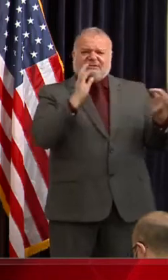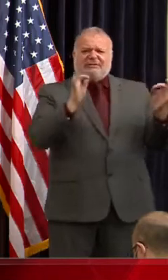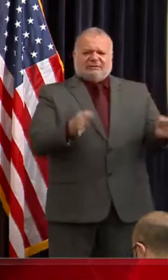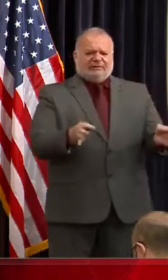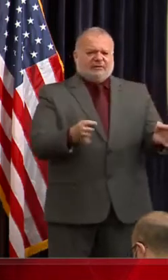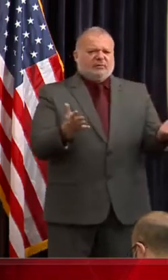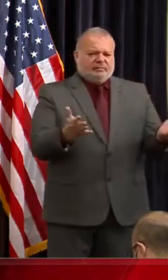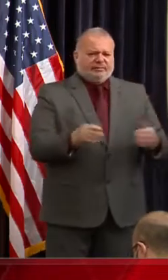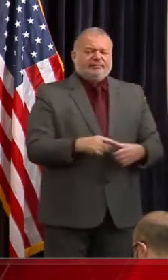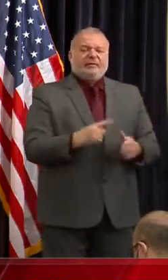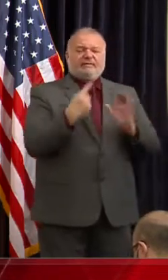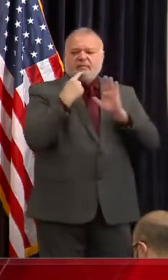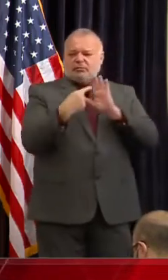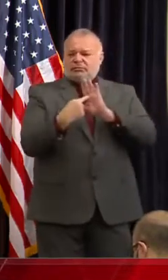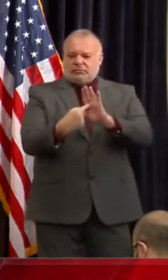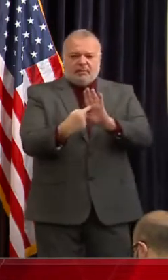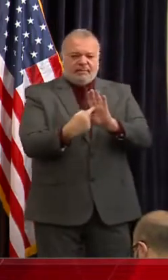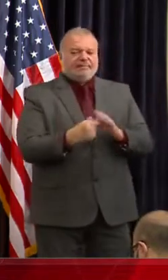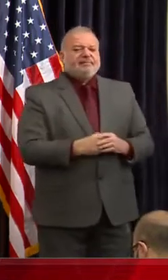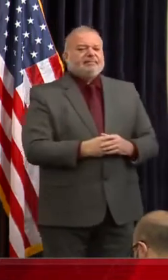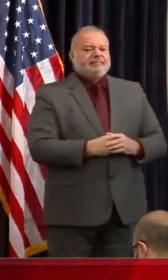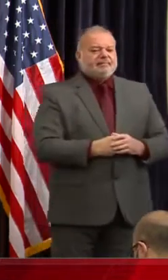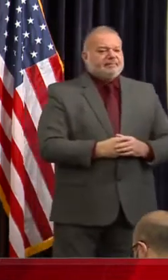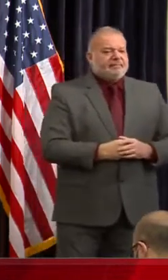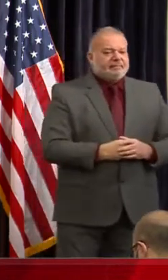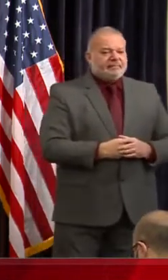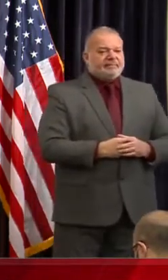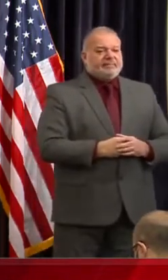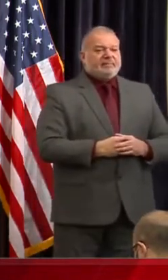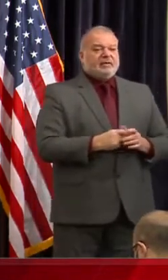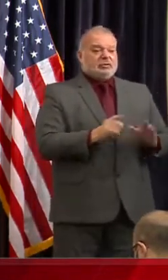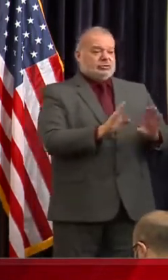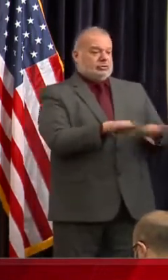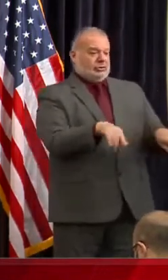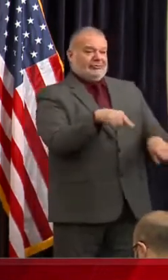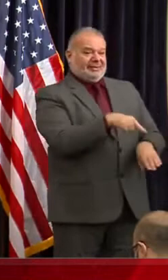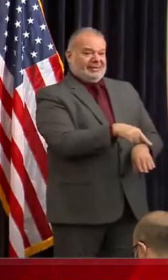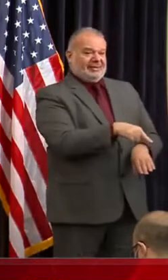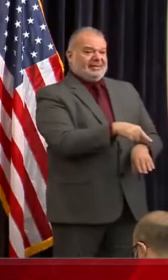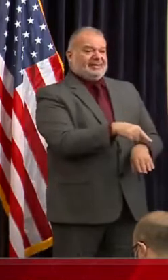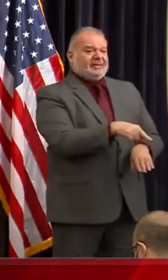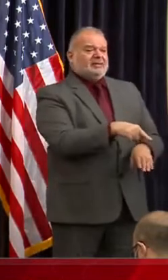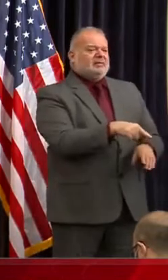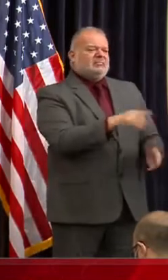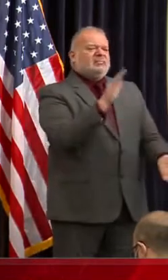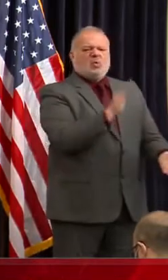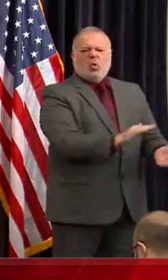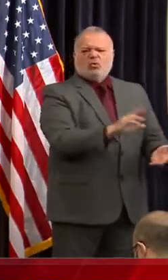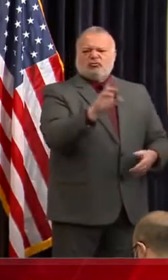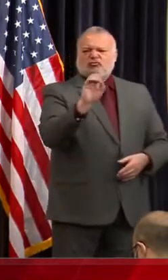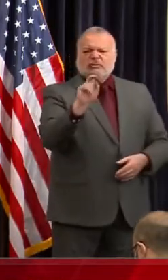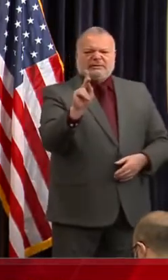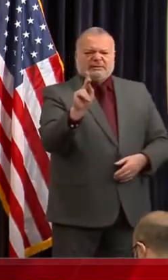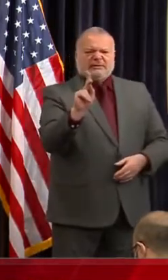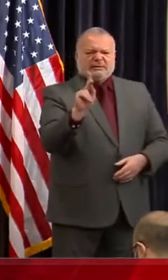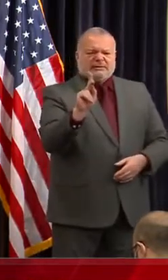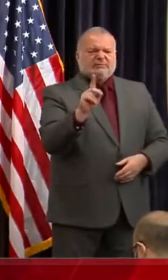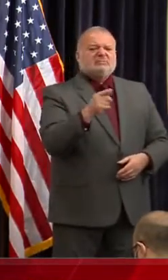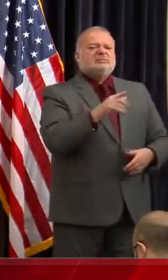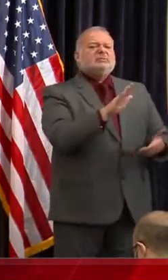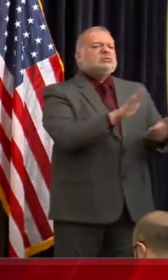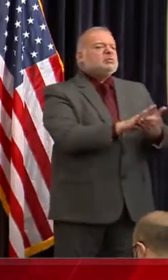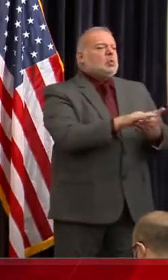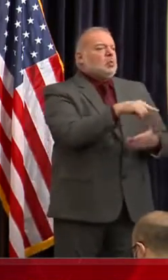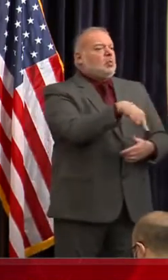know that kids are at extremely low risk, and we know that going to school is safe. And in many cases,